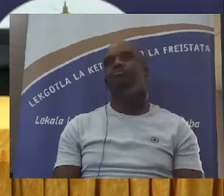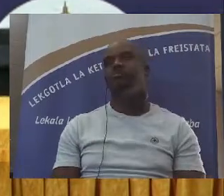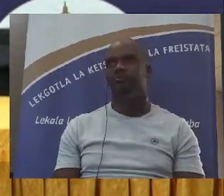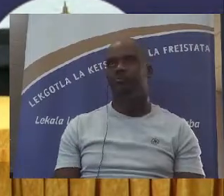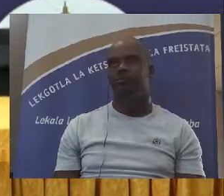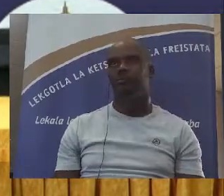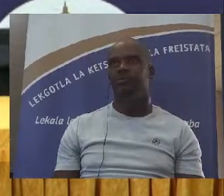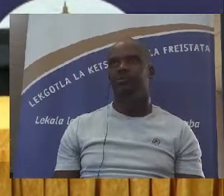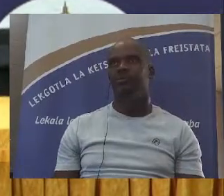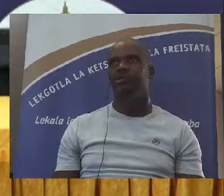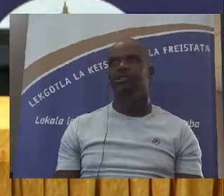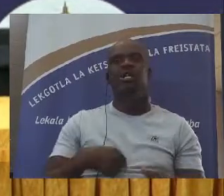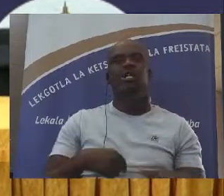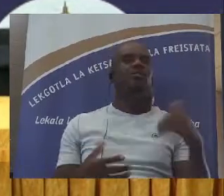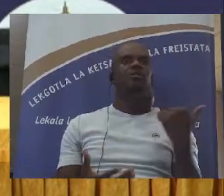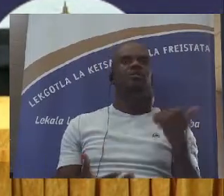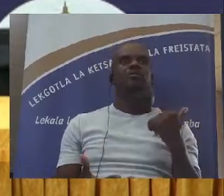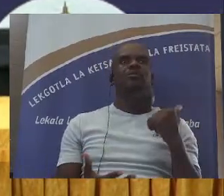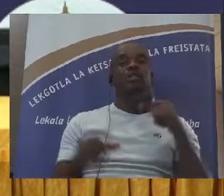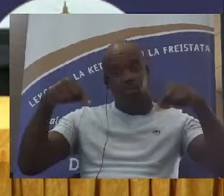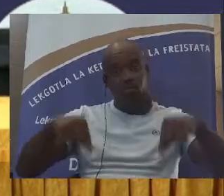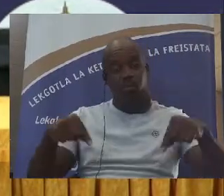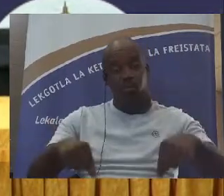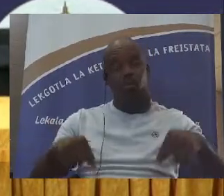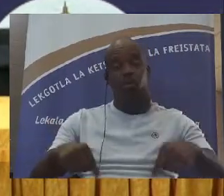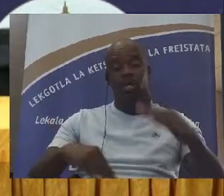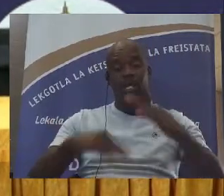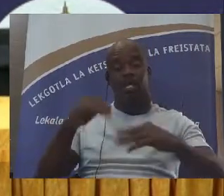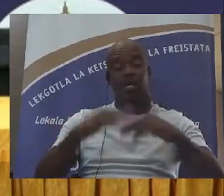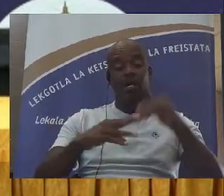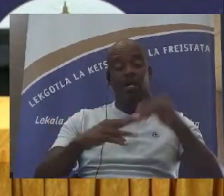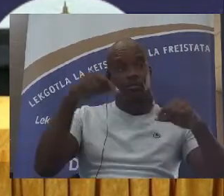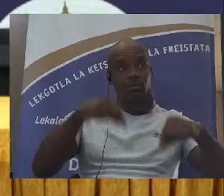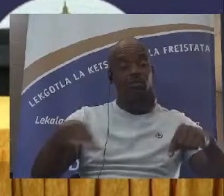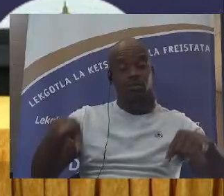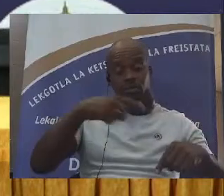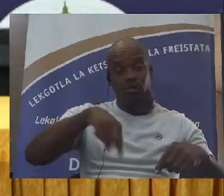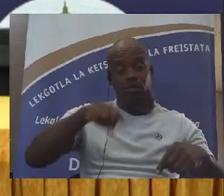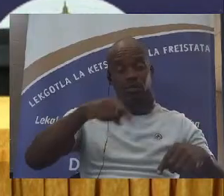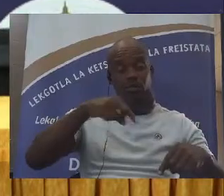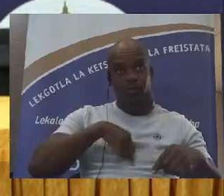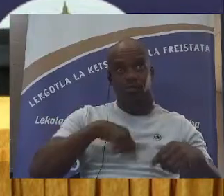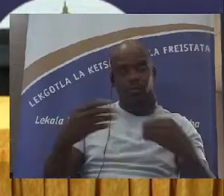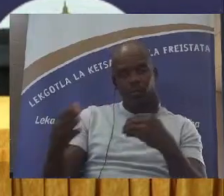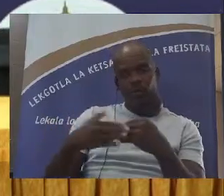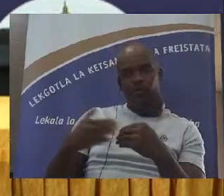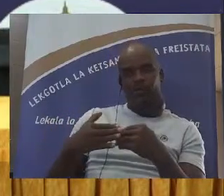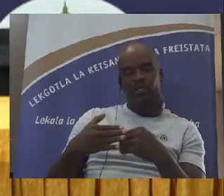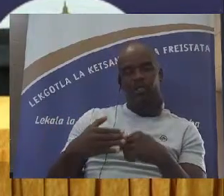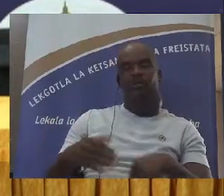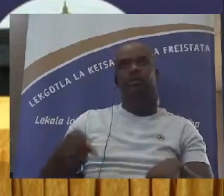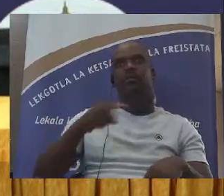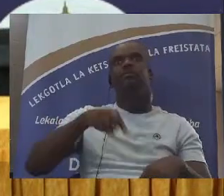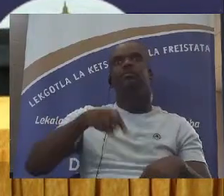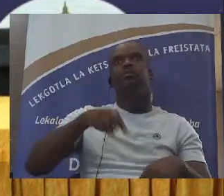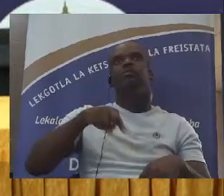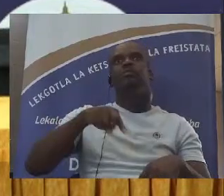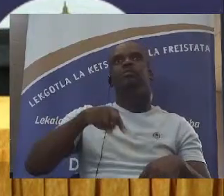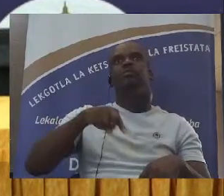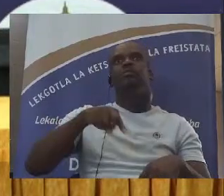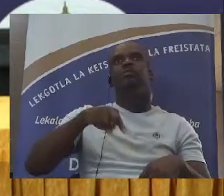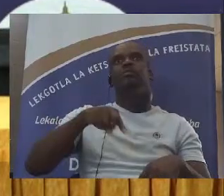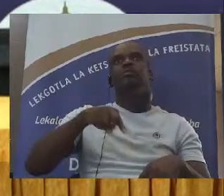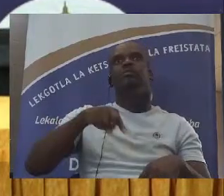Maiziswa apa phansi kuthi ayitliswe mo ho rona mo. Litsho jwalo akere? Yeah, I want you to cover that one.